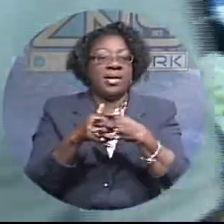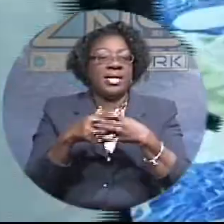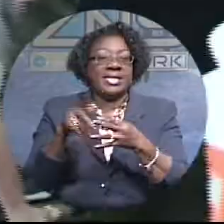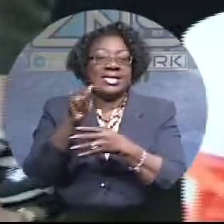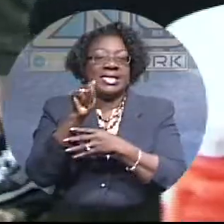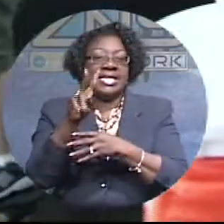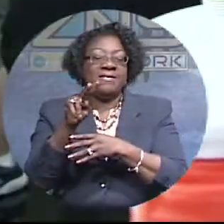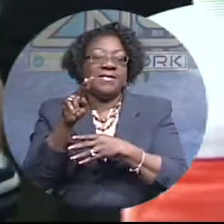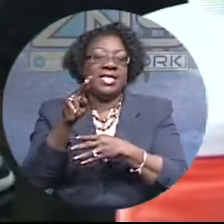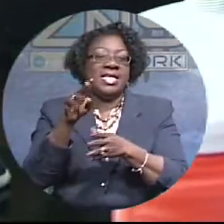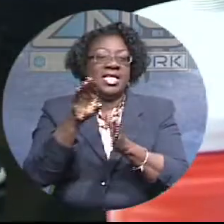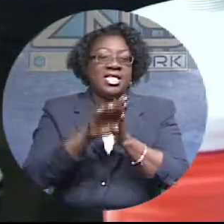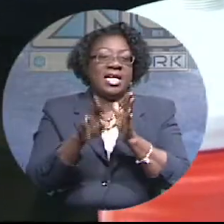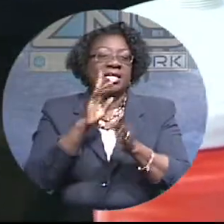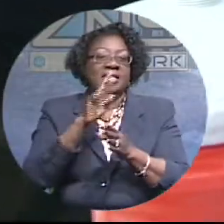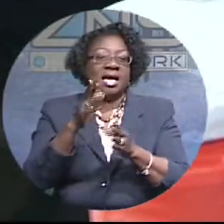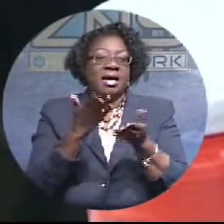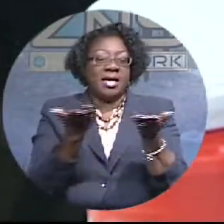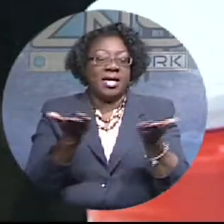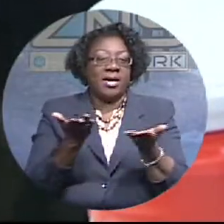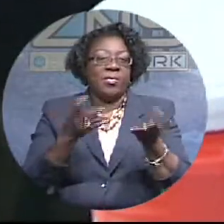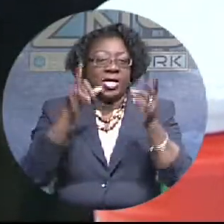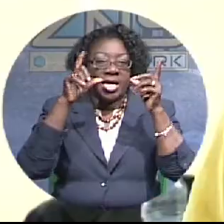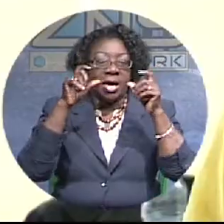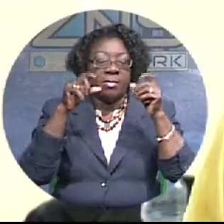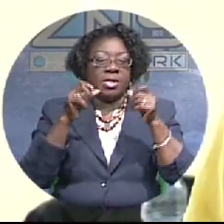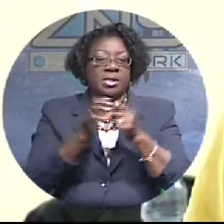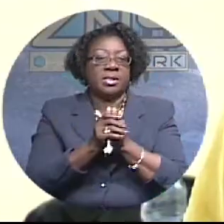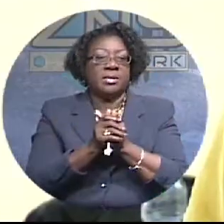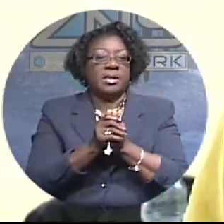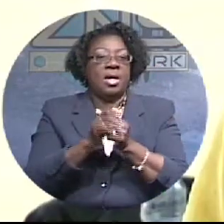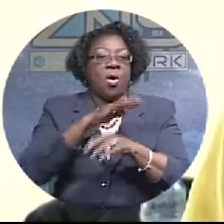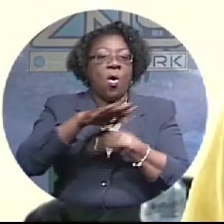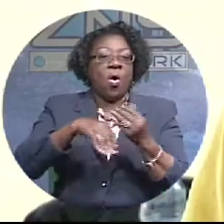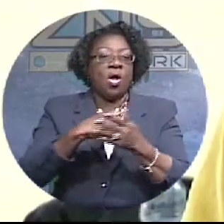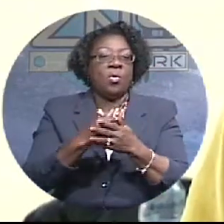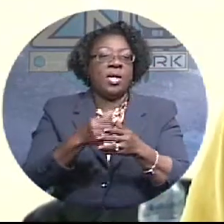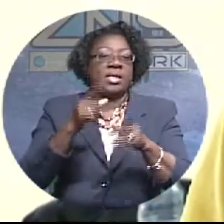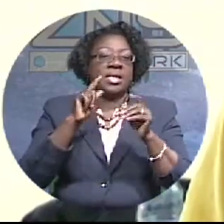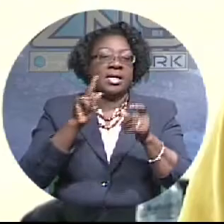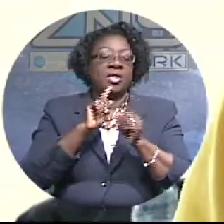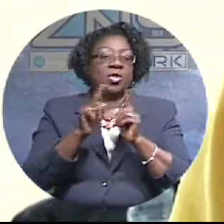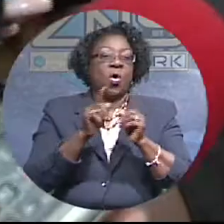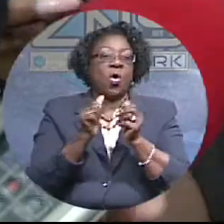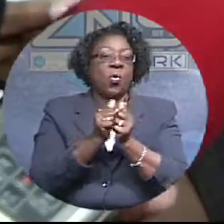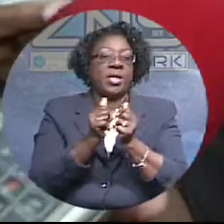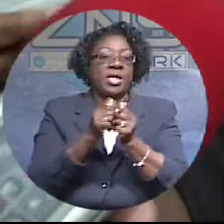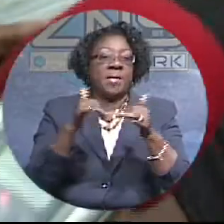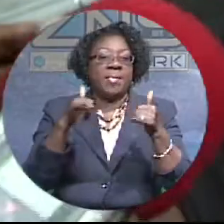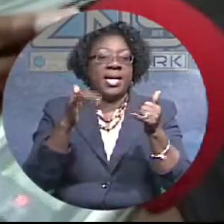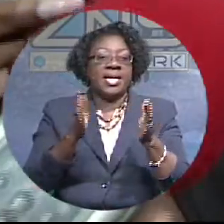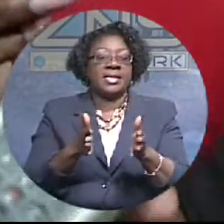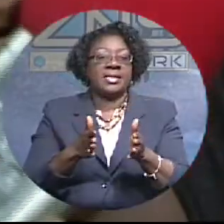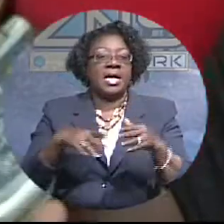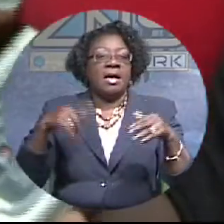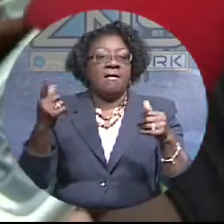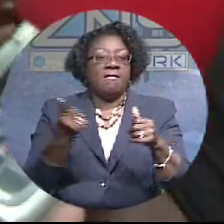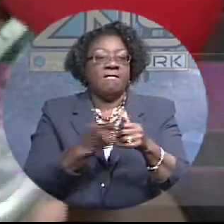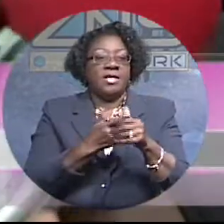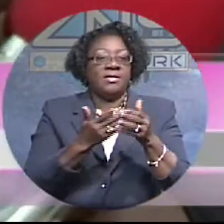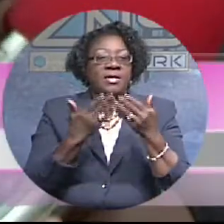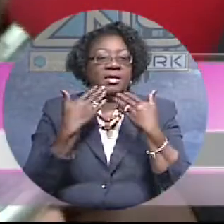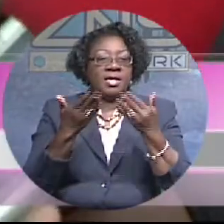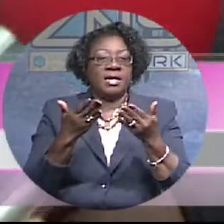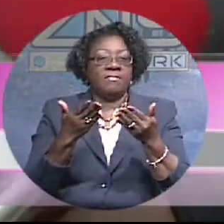TV station in from Japan. There was also ESPN, and all wanted to get a chance to speak with the players. First of all, we thank the